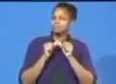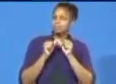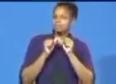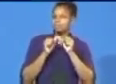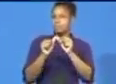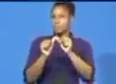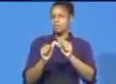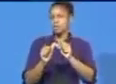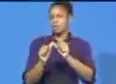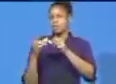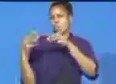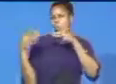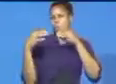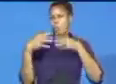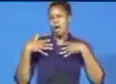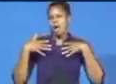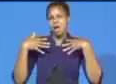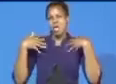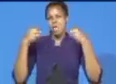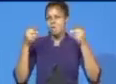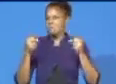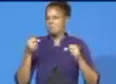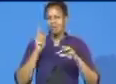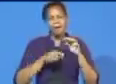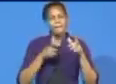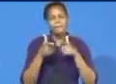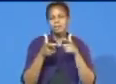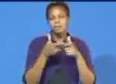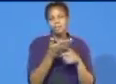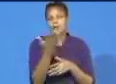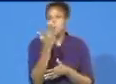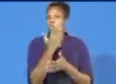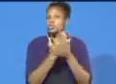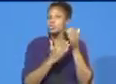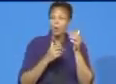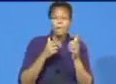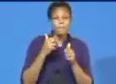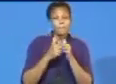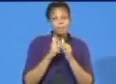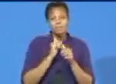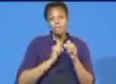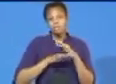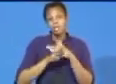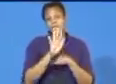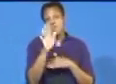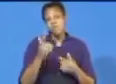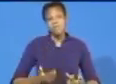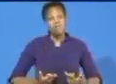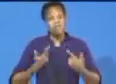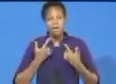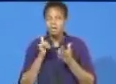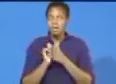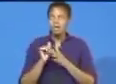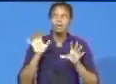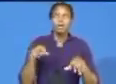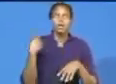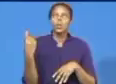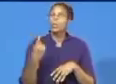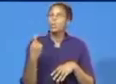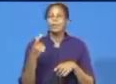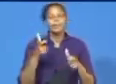hero couldn't deal with. There are some issues in your life that can only